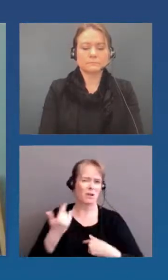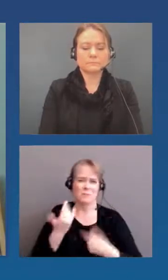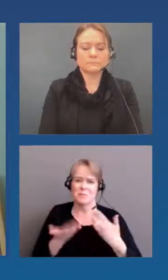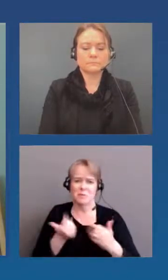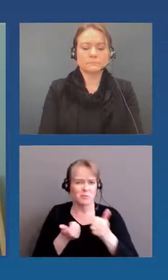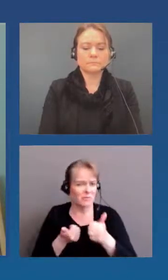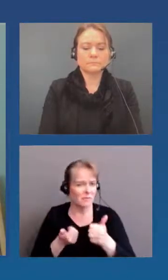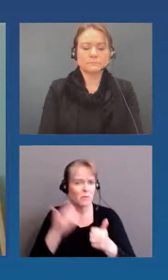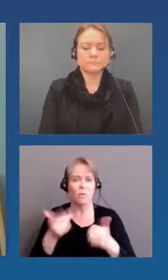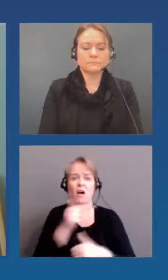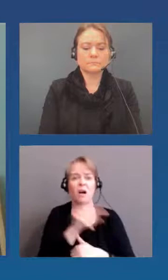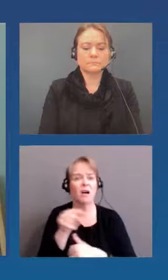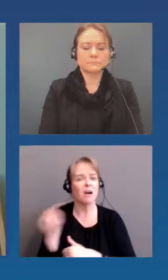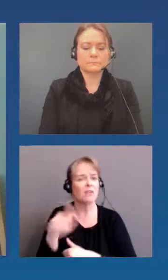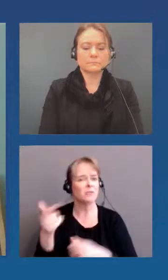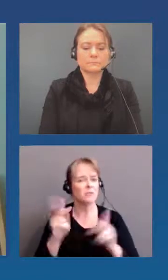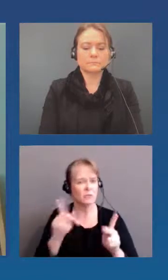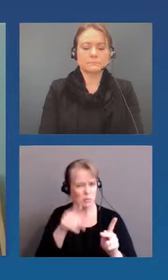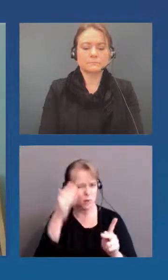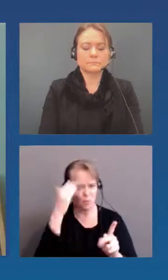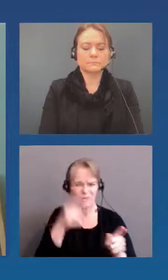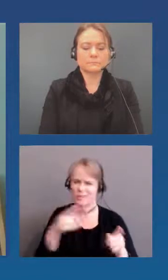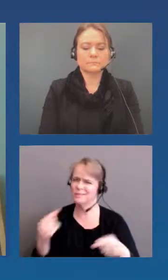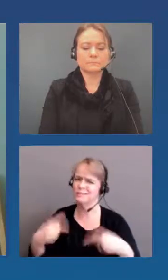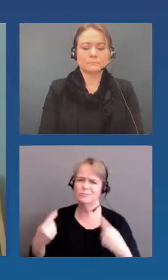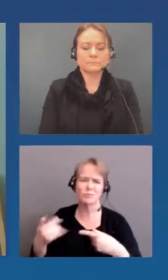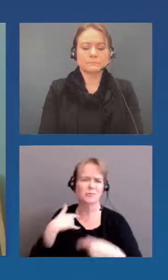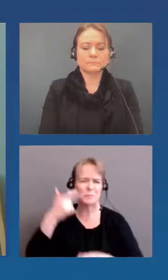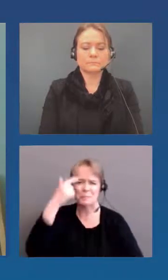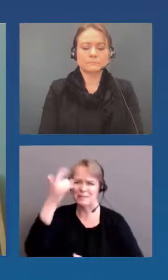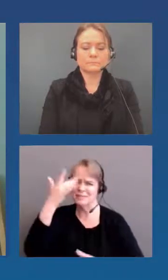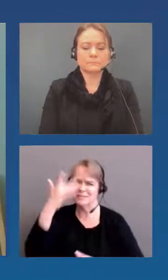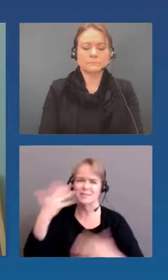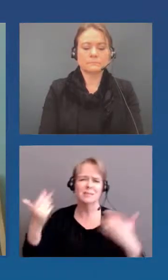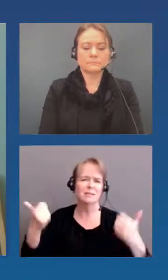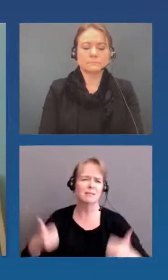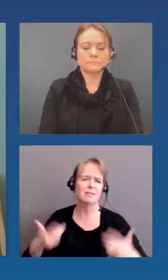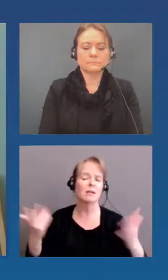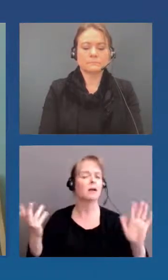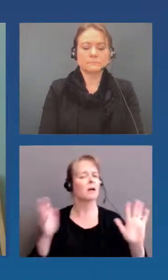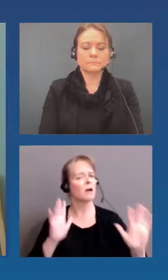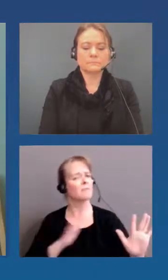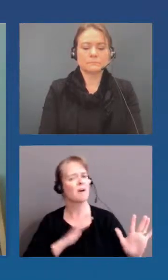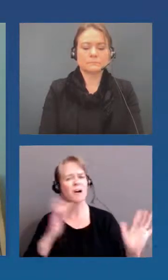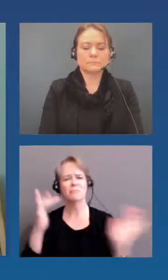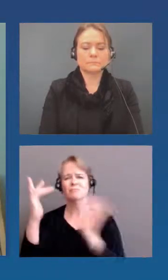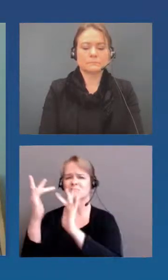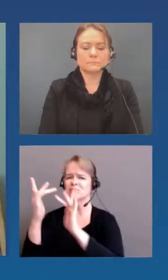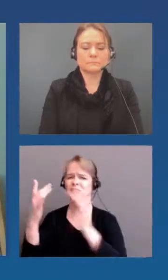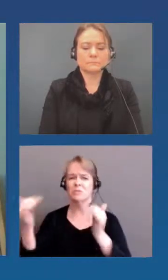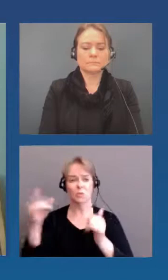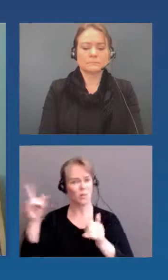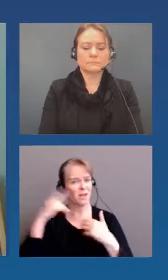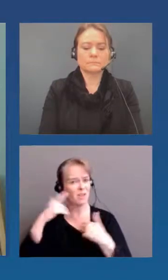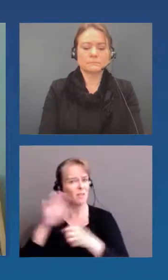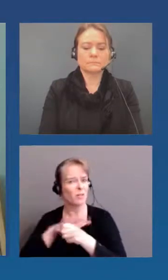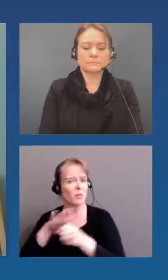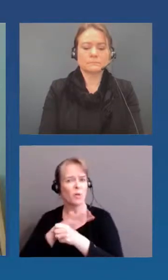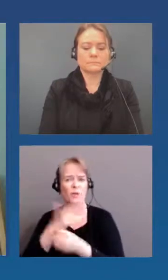health, please reach out. Speak to someone today. You can find local mental health and substance use resources